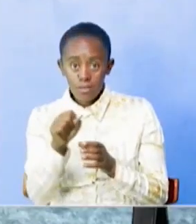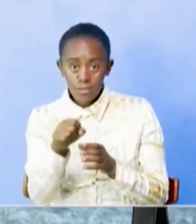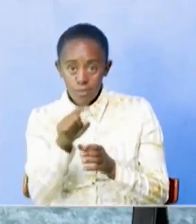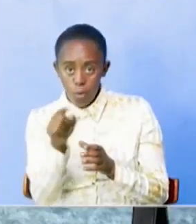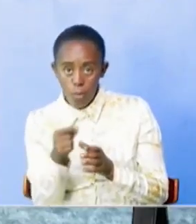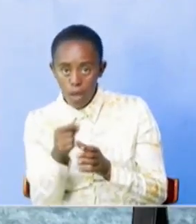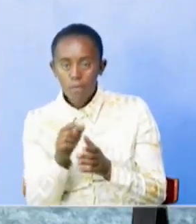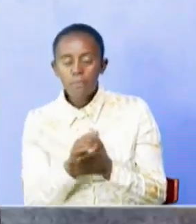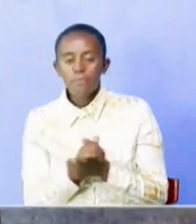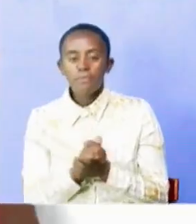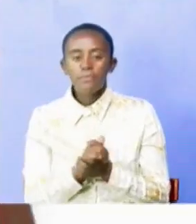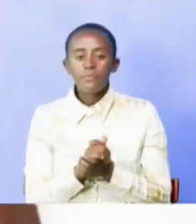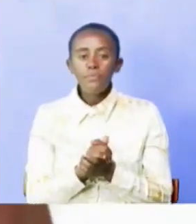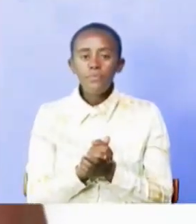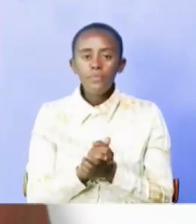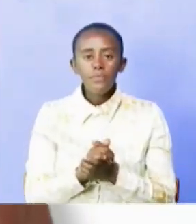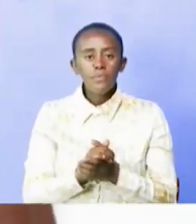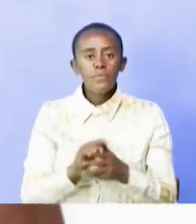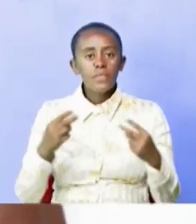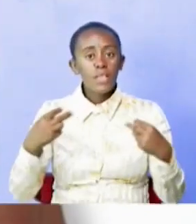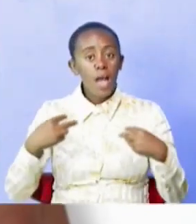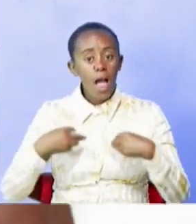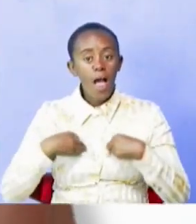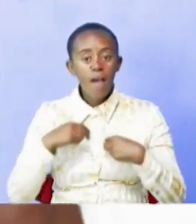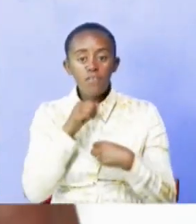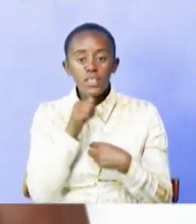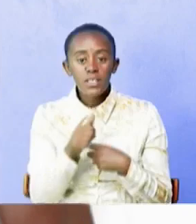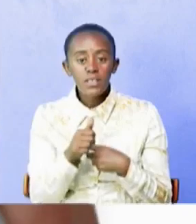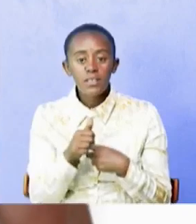comma. Haven't